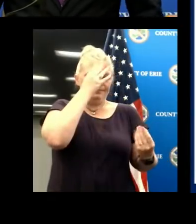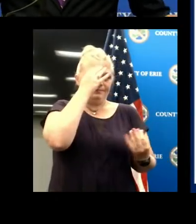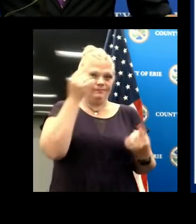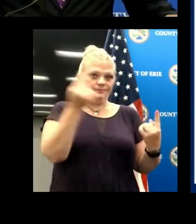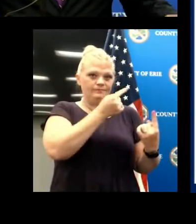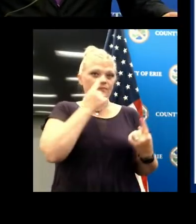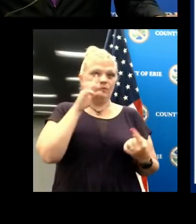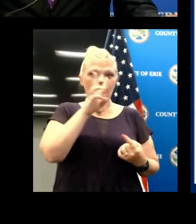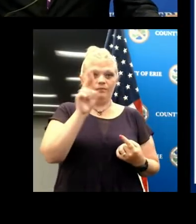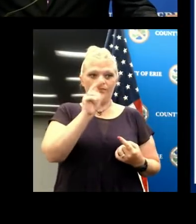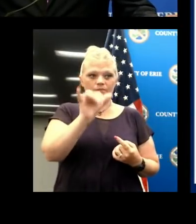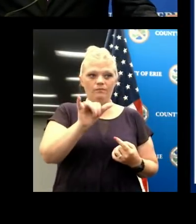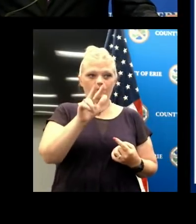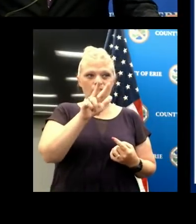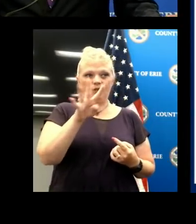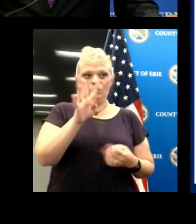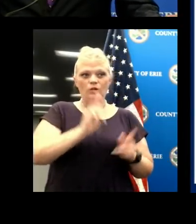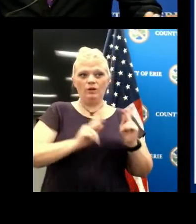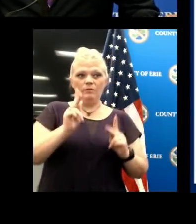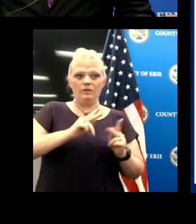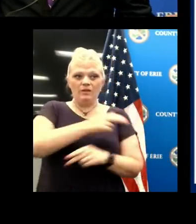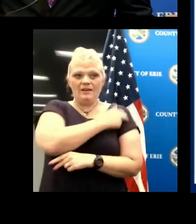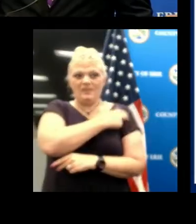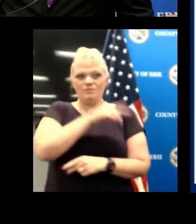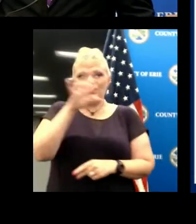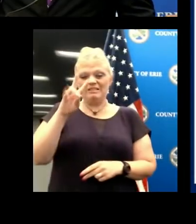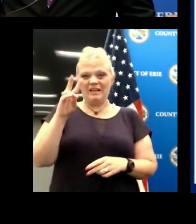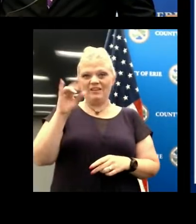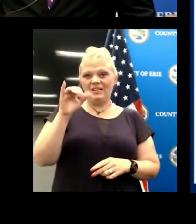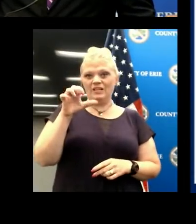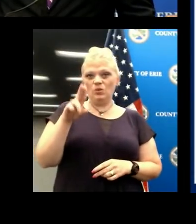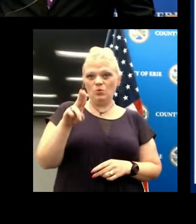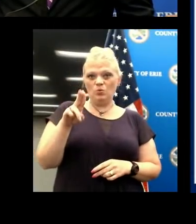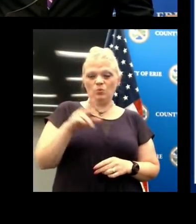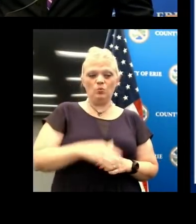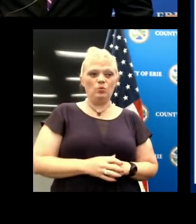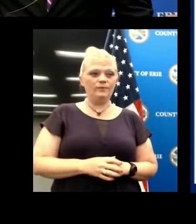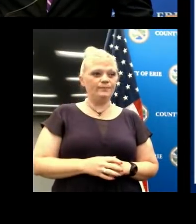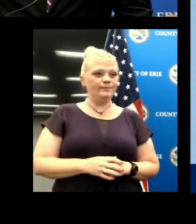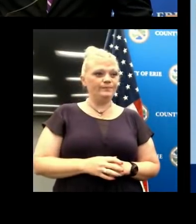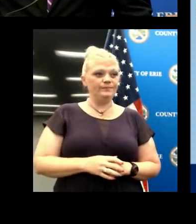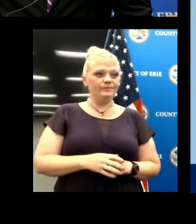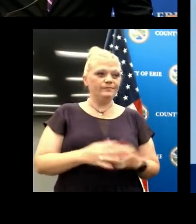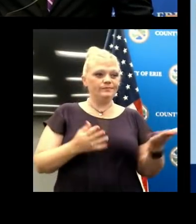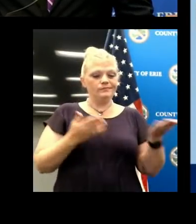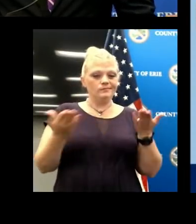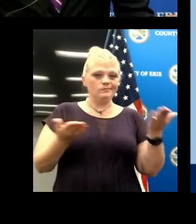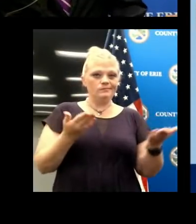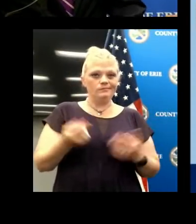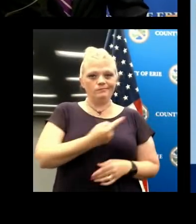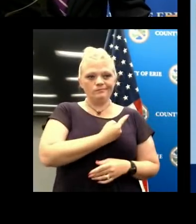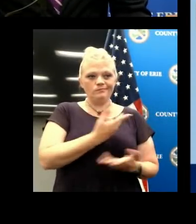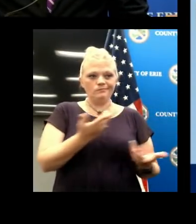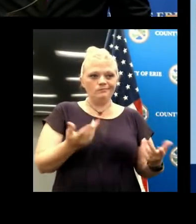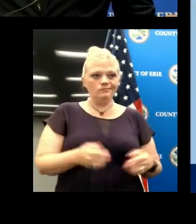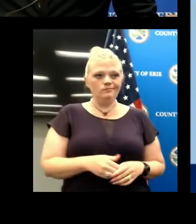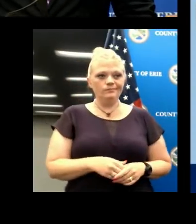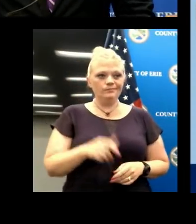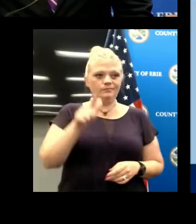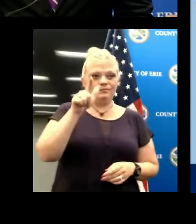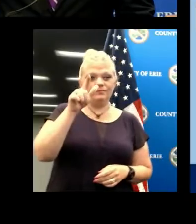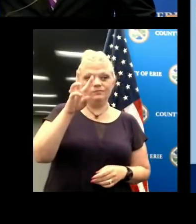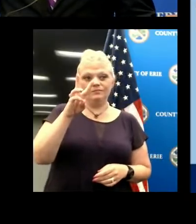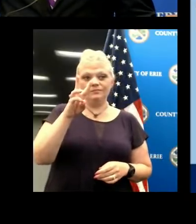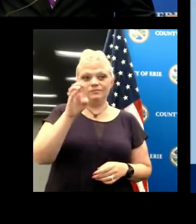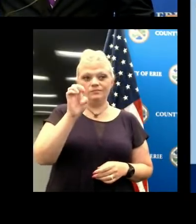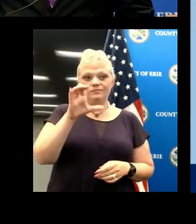Western New York, there were 34 people hospitalized in Western New York, 7 in the ICU. Considering we had 26